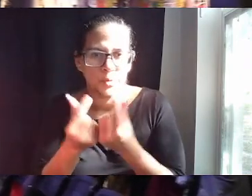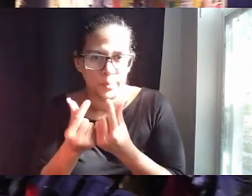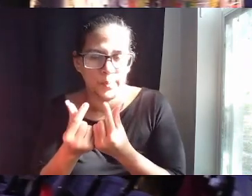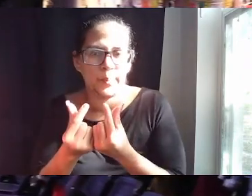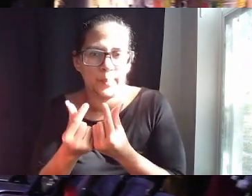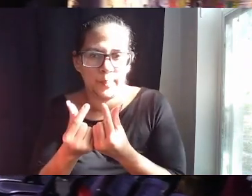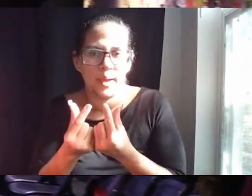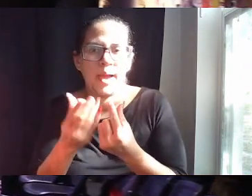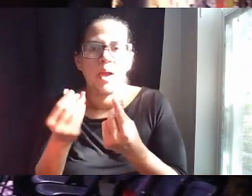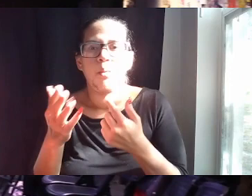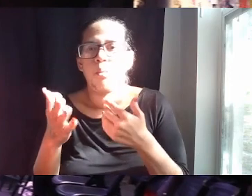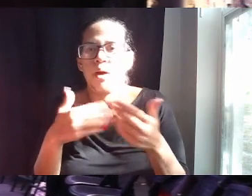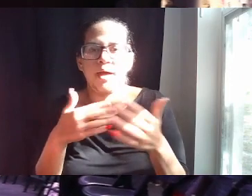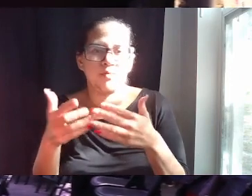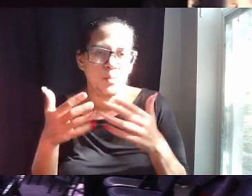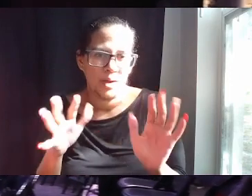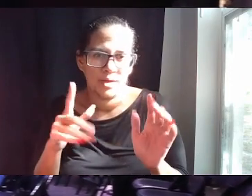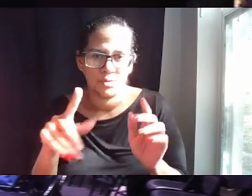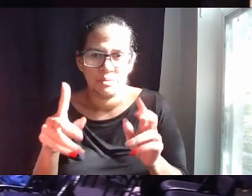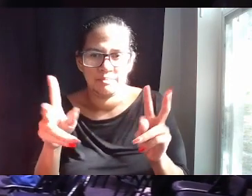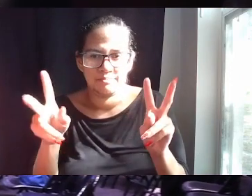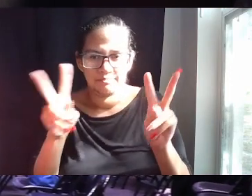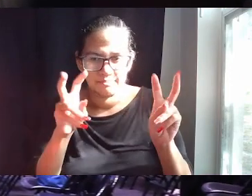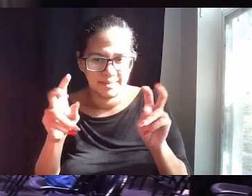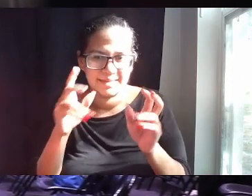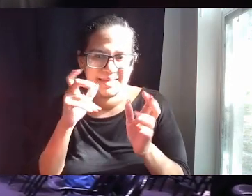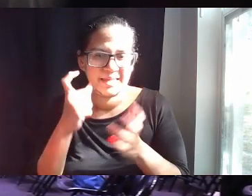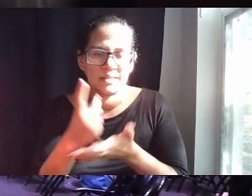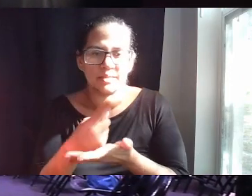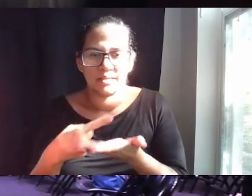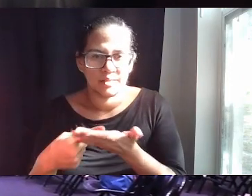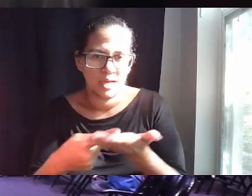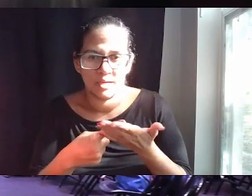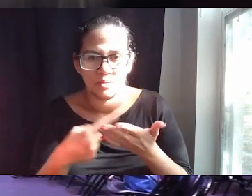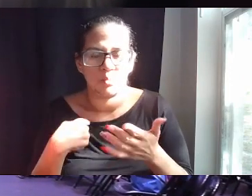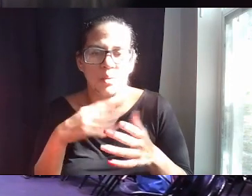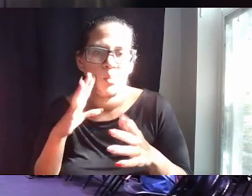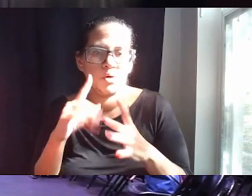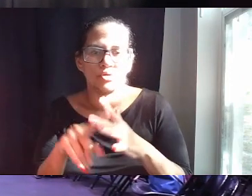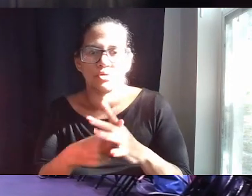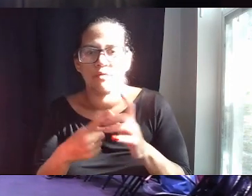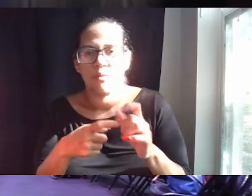you just discussed. So we'll start from the closest.